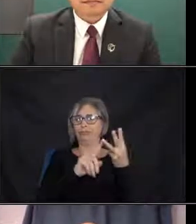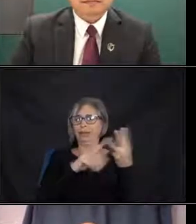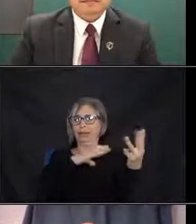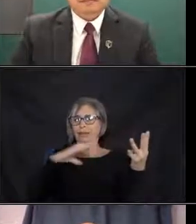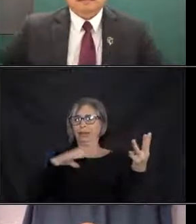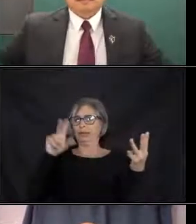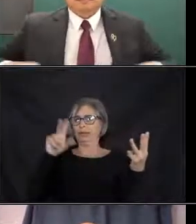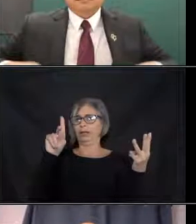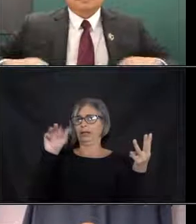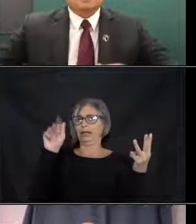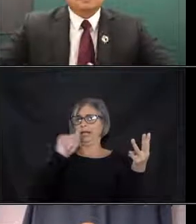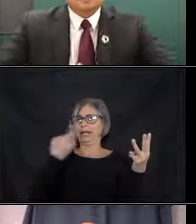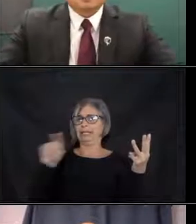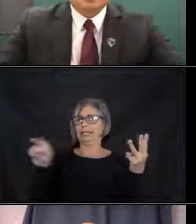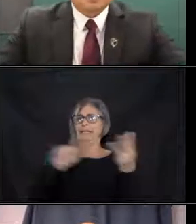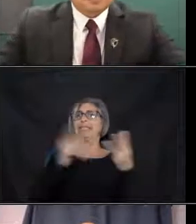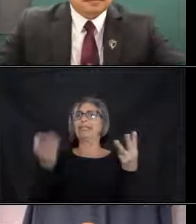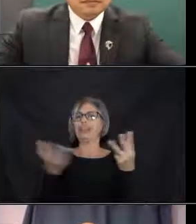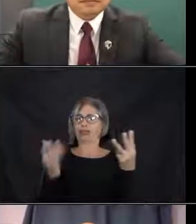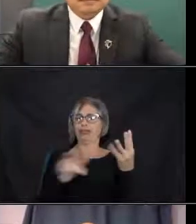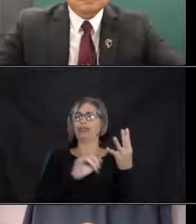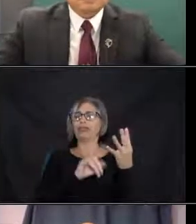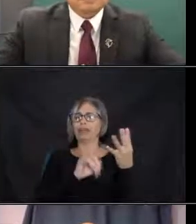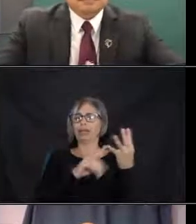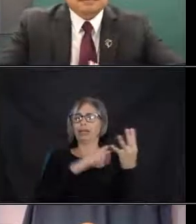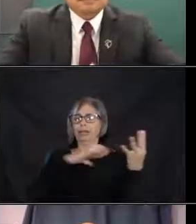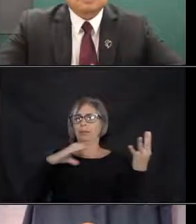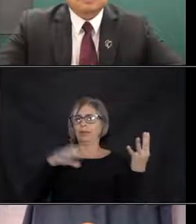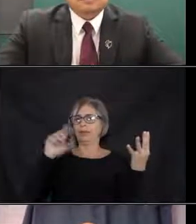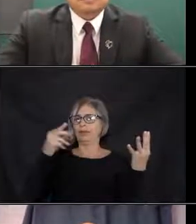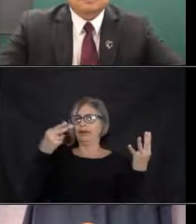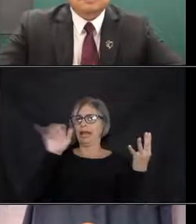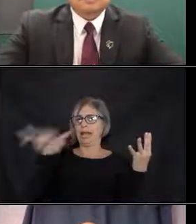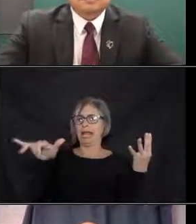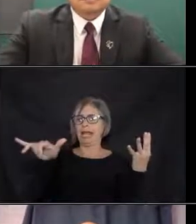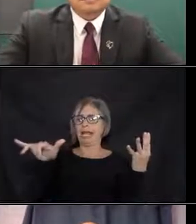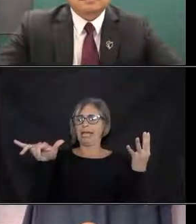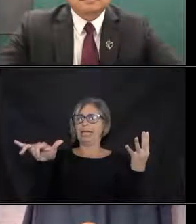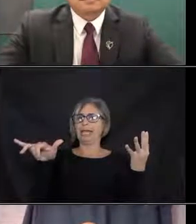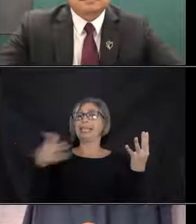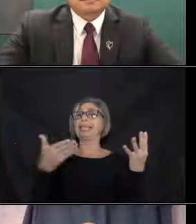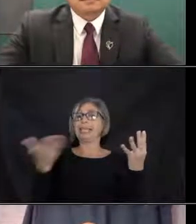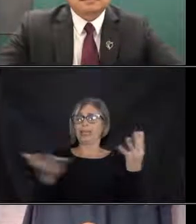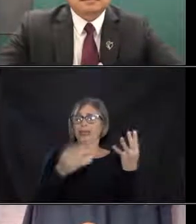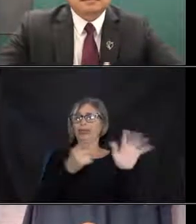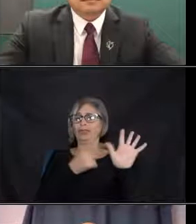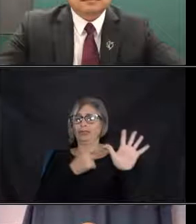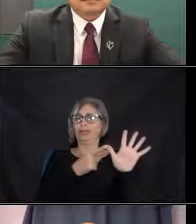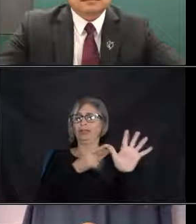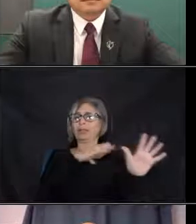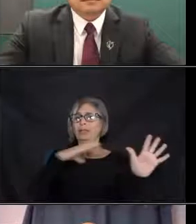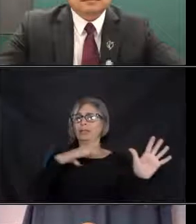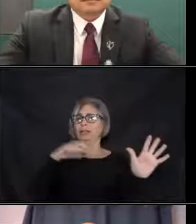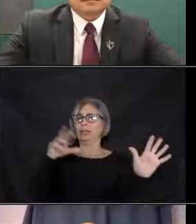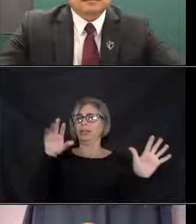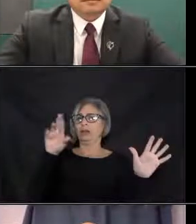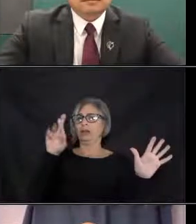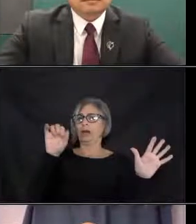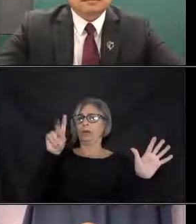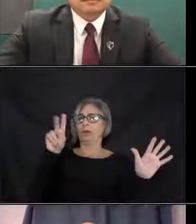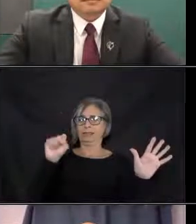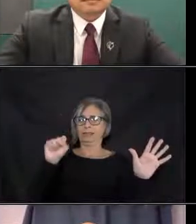Justin Katz? Here. Commissioner Woodrow Hay? Here. Commissioner Christina